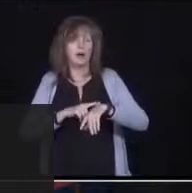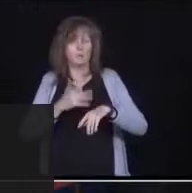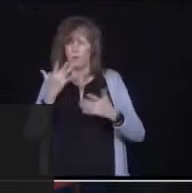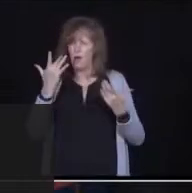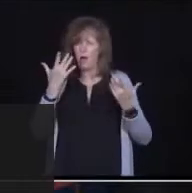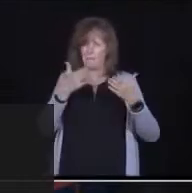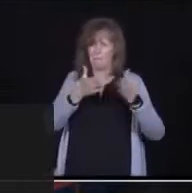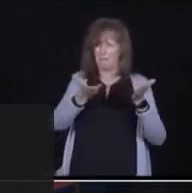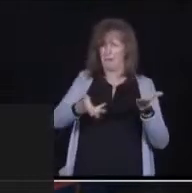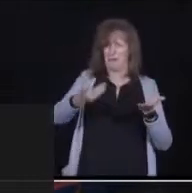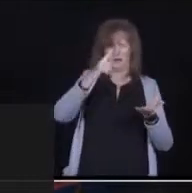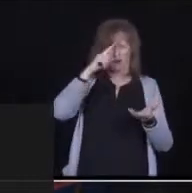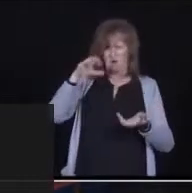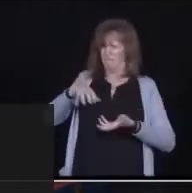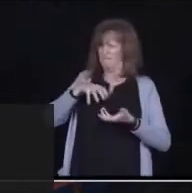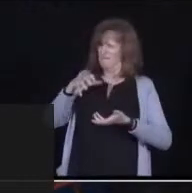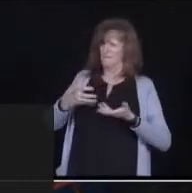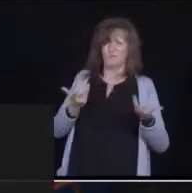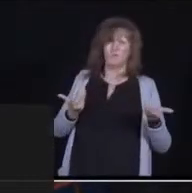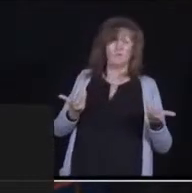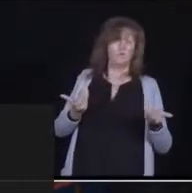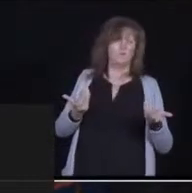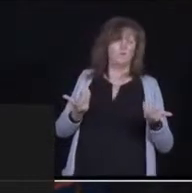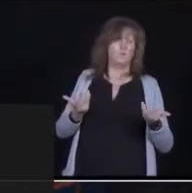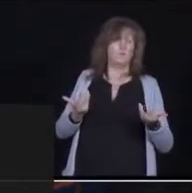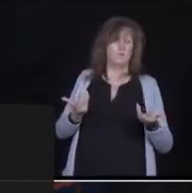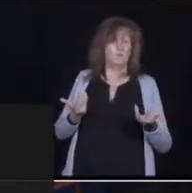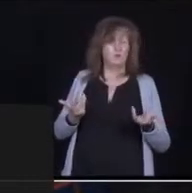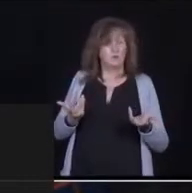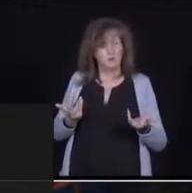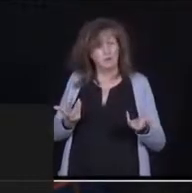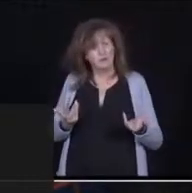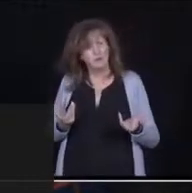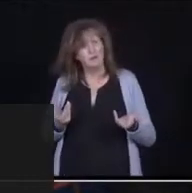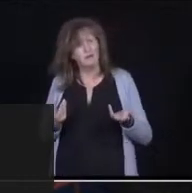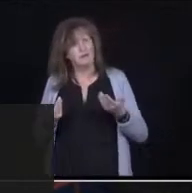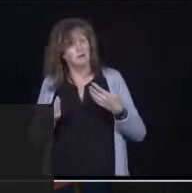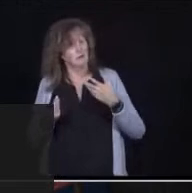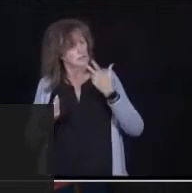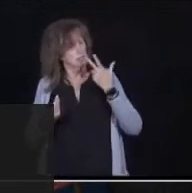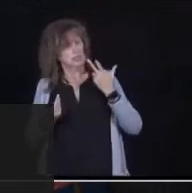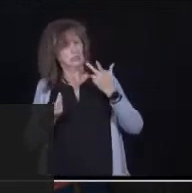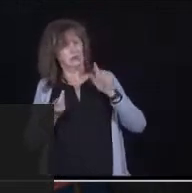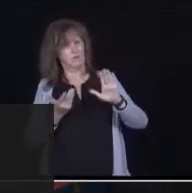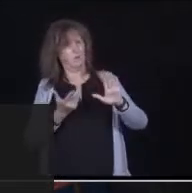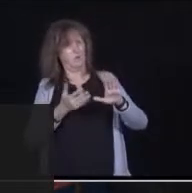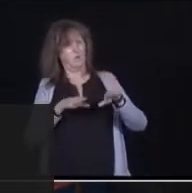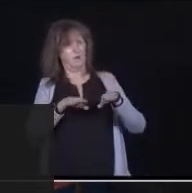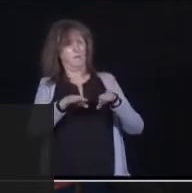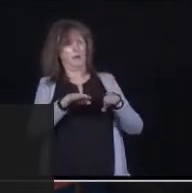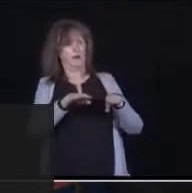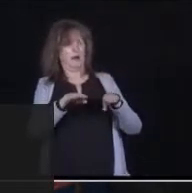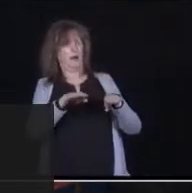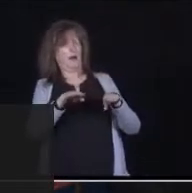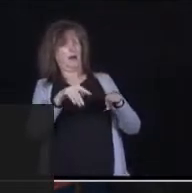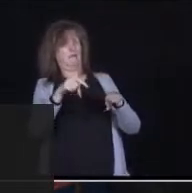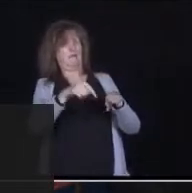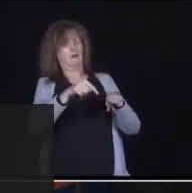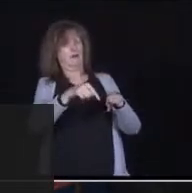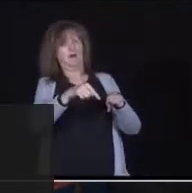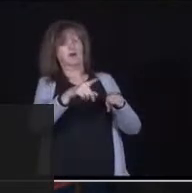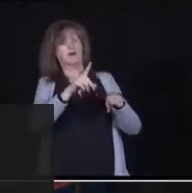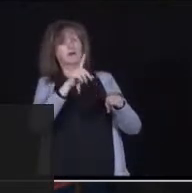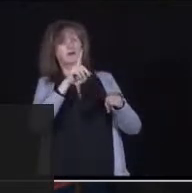to some evidence or examples of your own behavior. You haven't addressed this yet. There's a photo of you on social media at a wedding